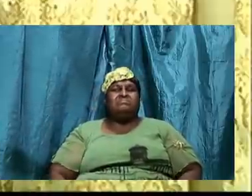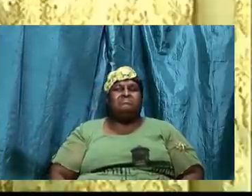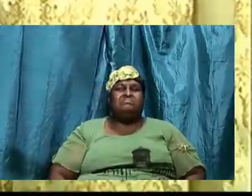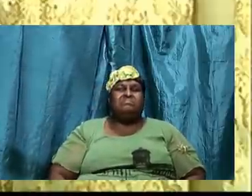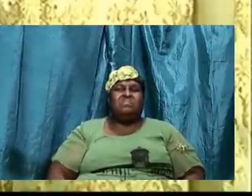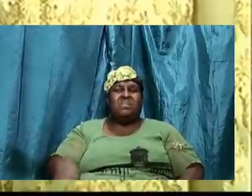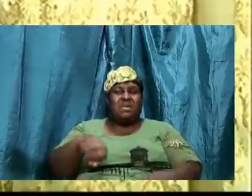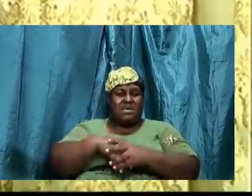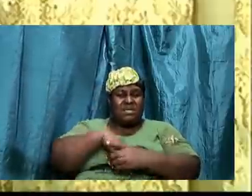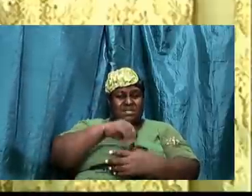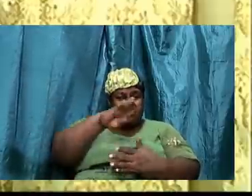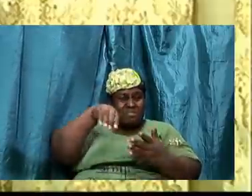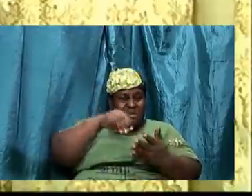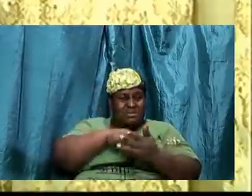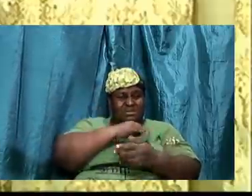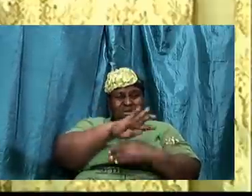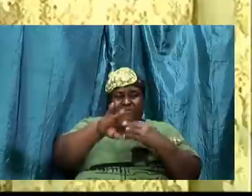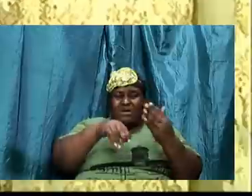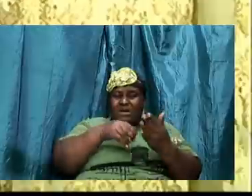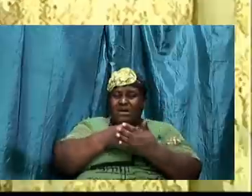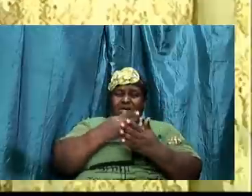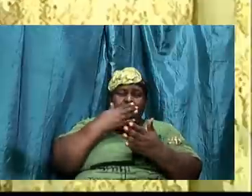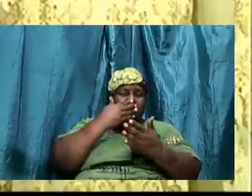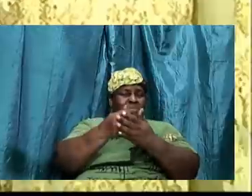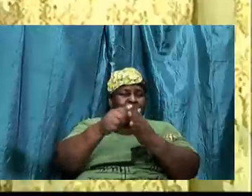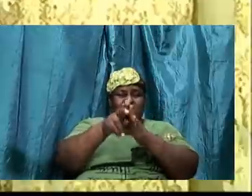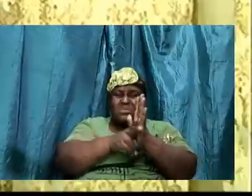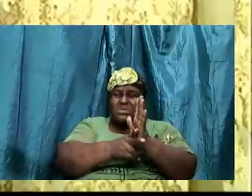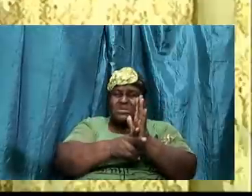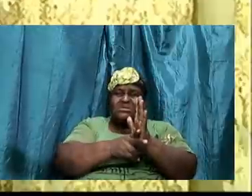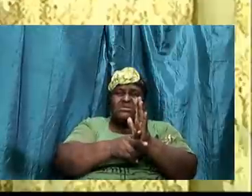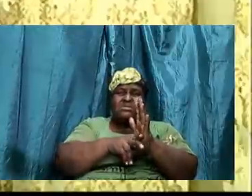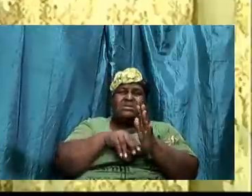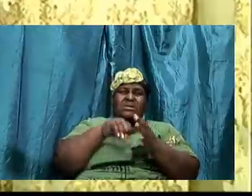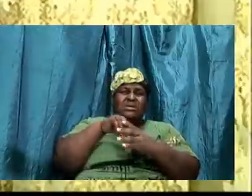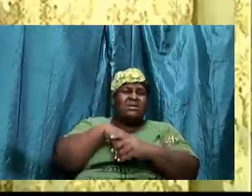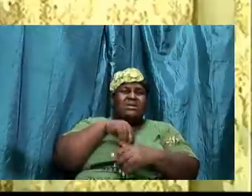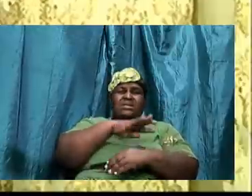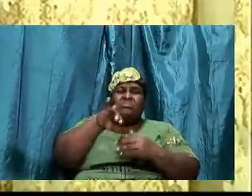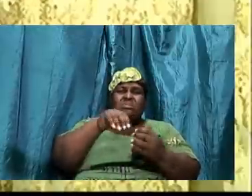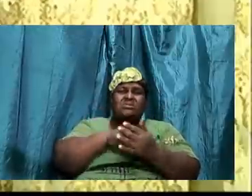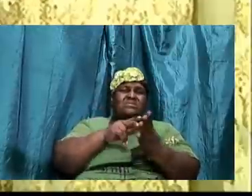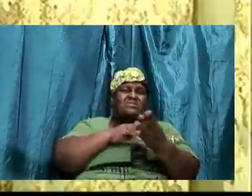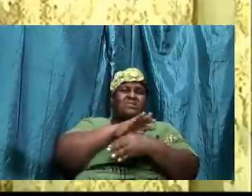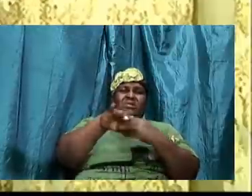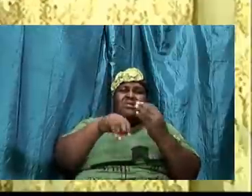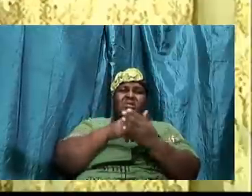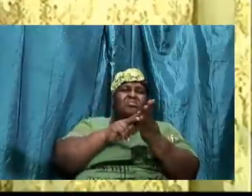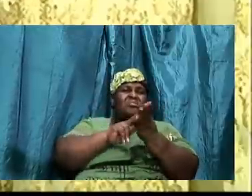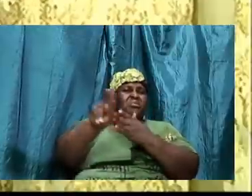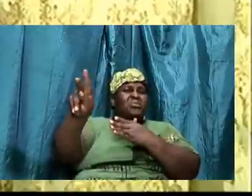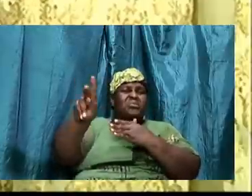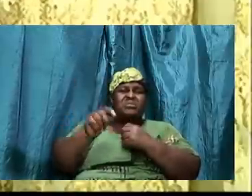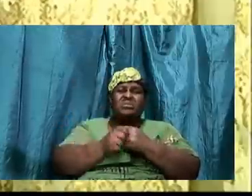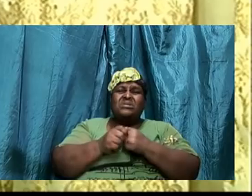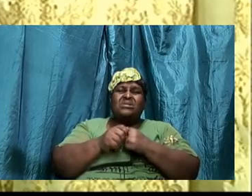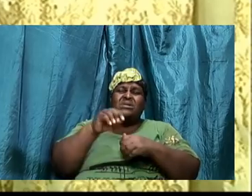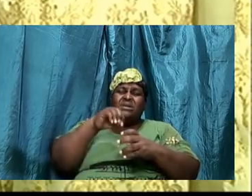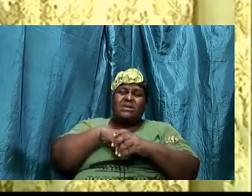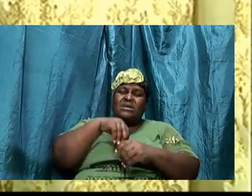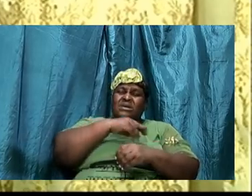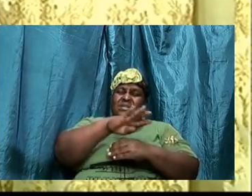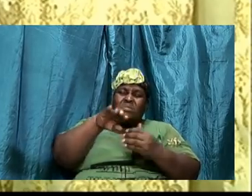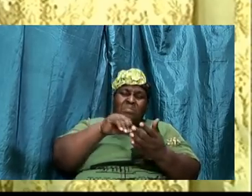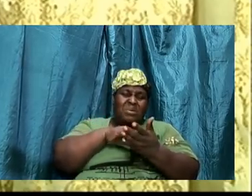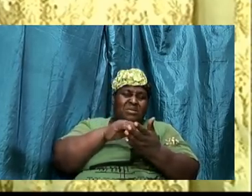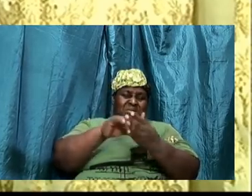In the midst of all goodness, in the midst of all purity, in the midst of worship like we